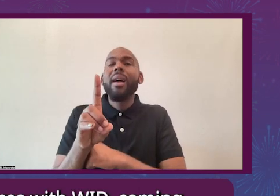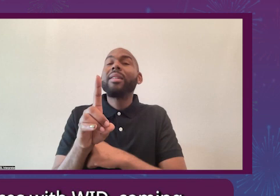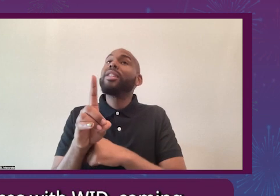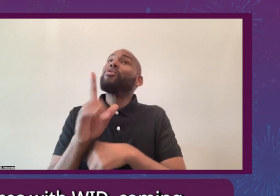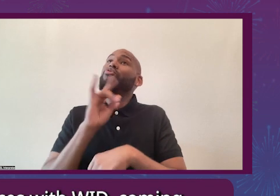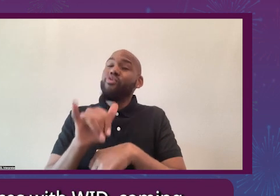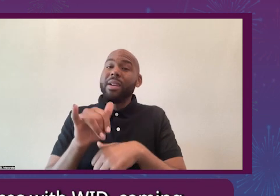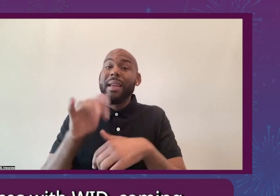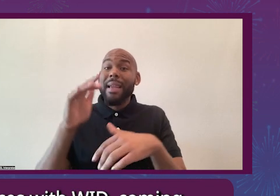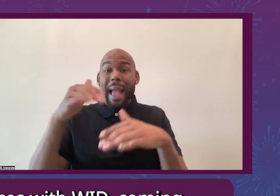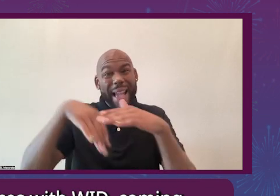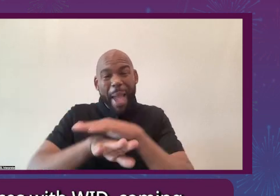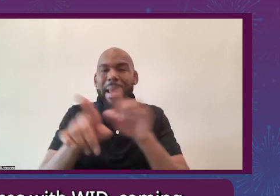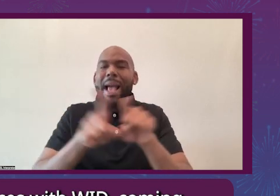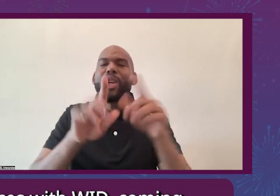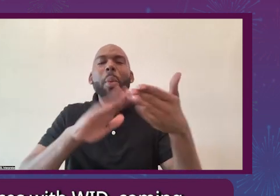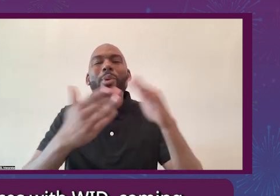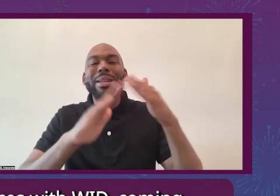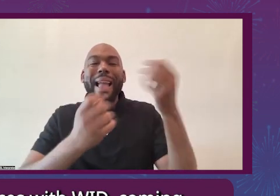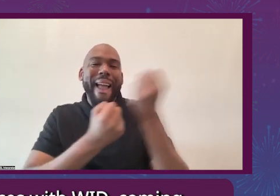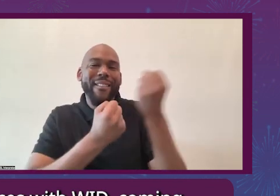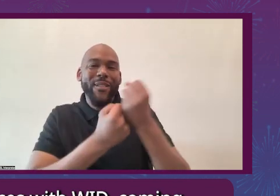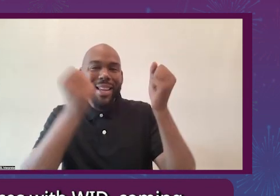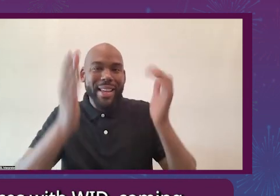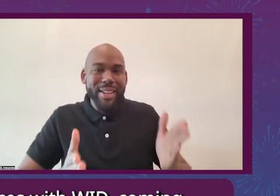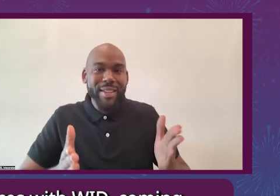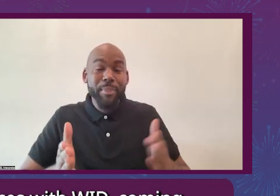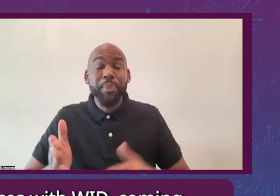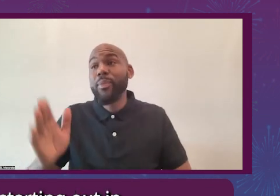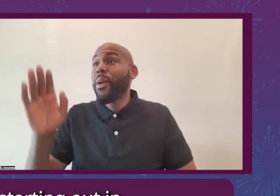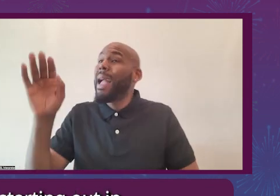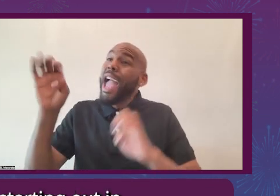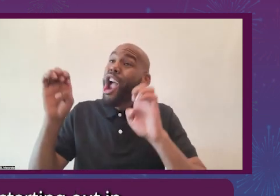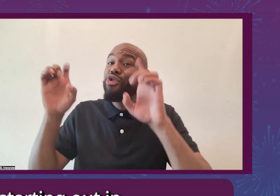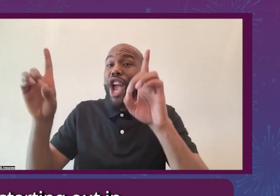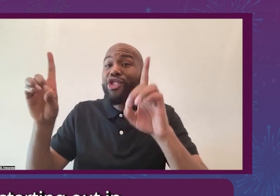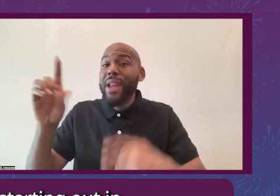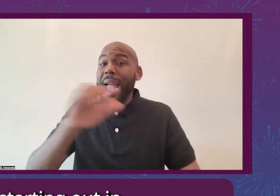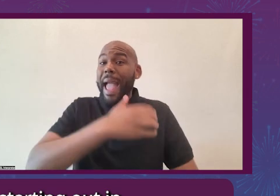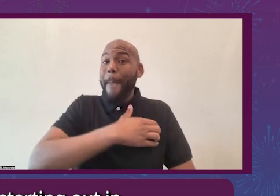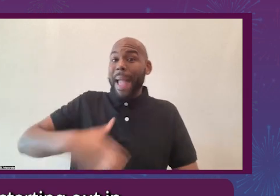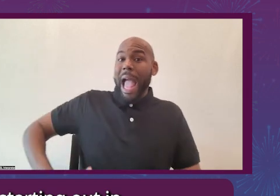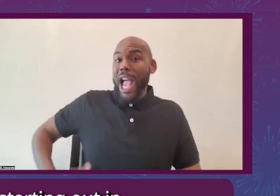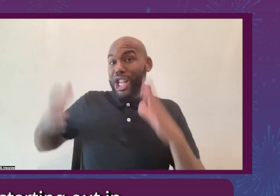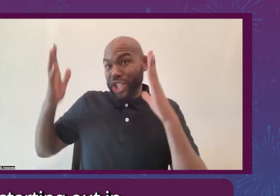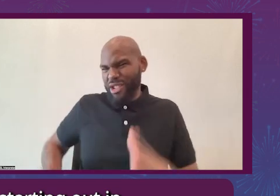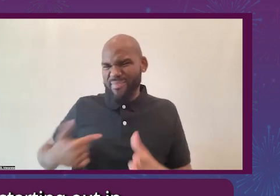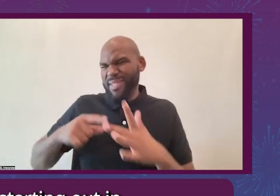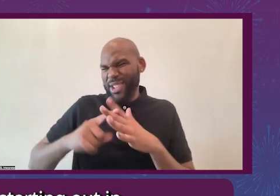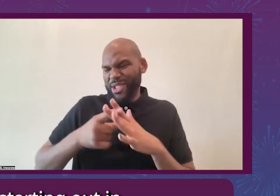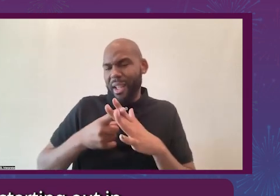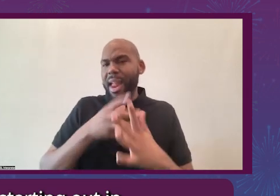in essentially as a community advocate, somewhat of an educational ambassador, starting out in that